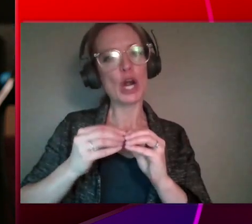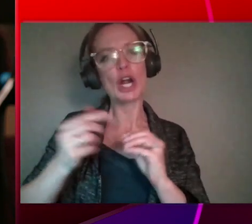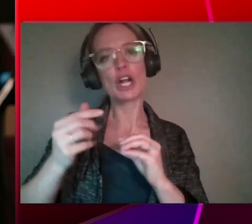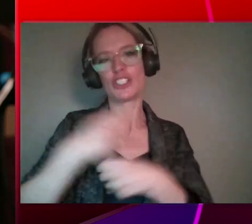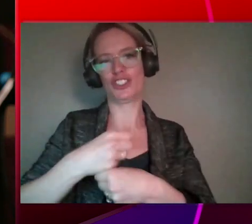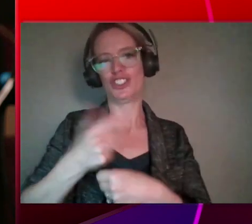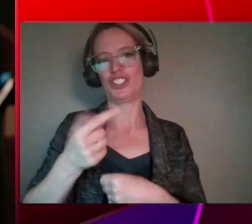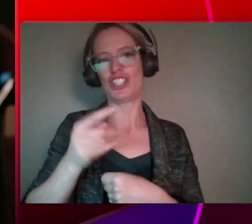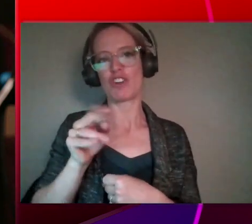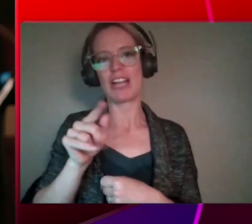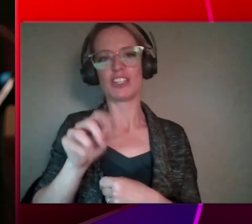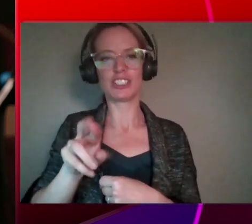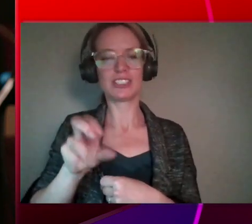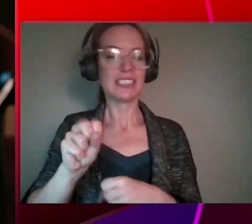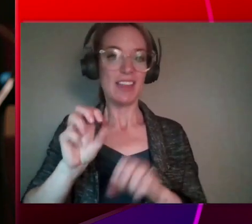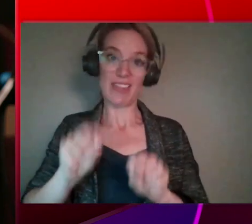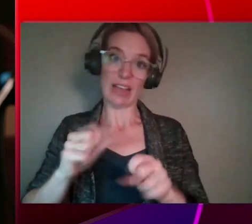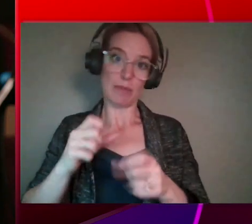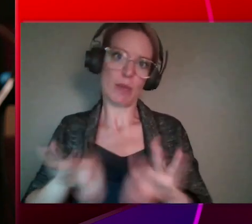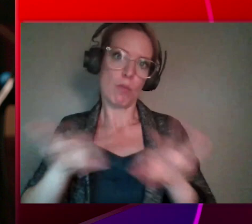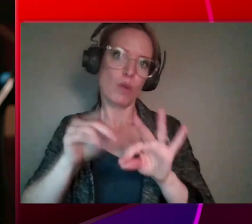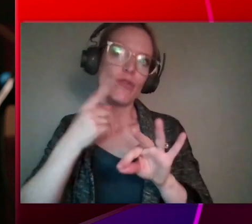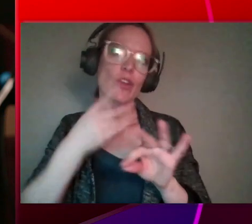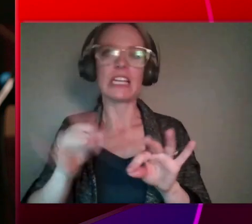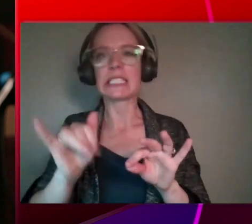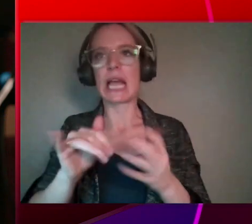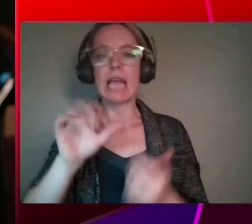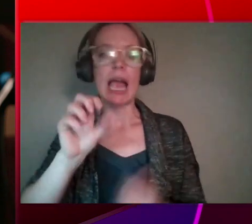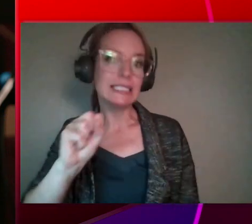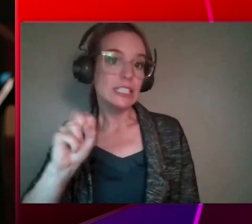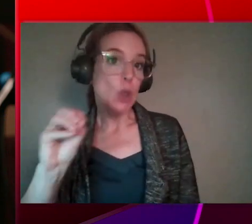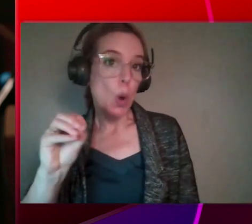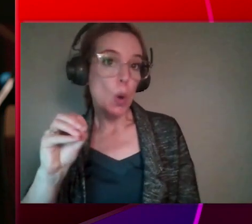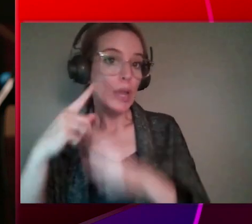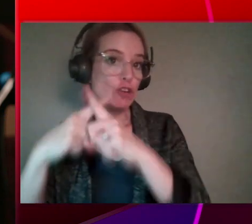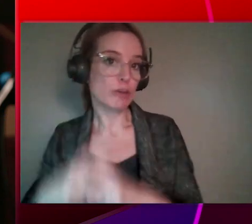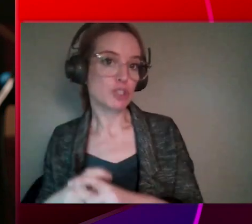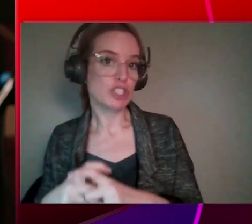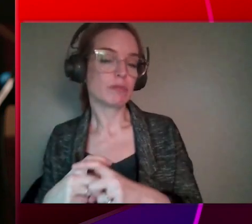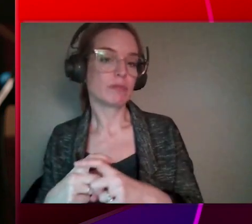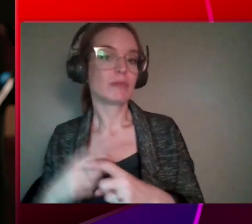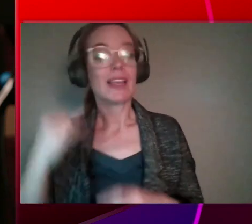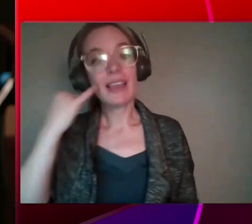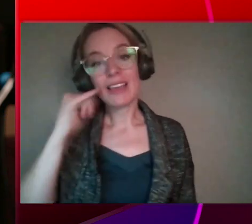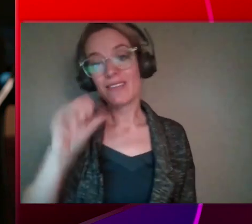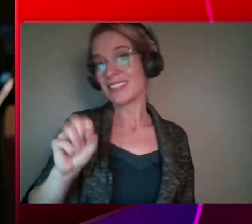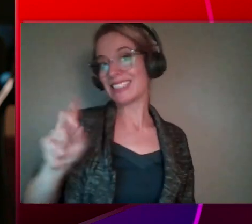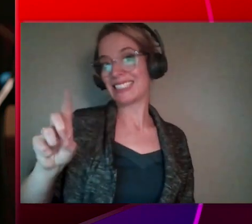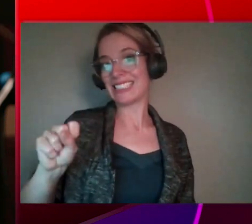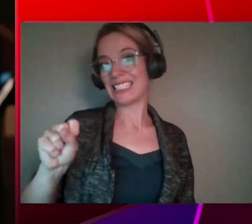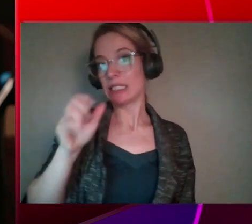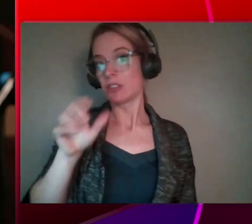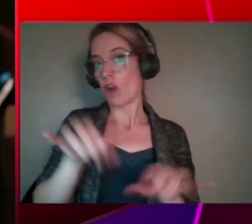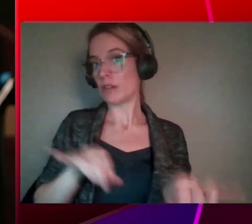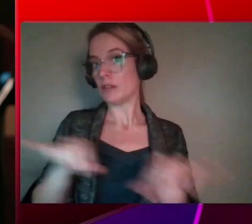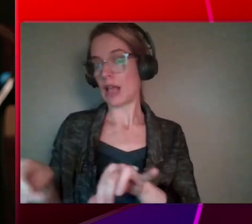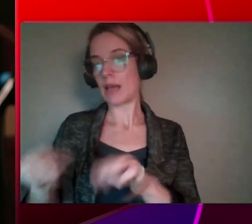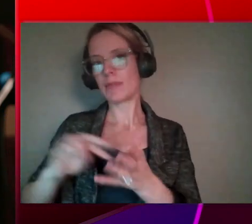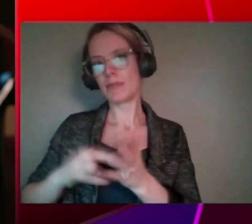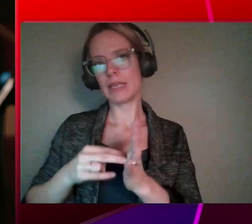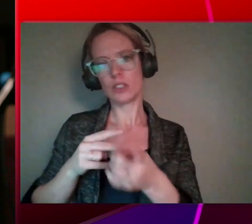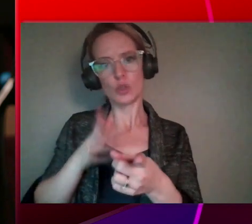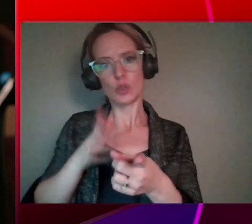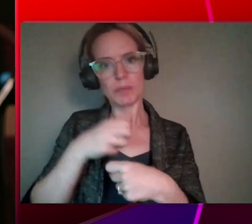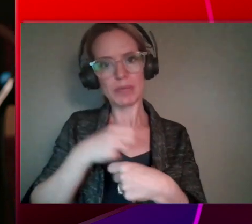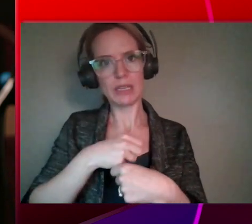SSL encryption. Yep. If those seeds were to be the same, you would then be generating the same